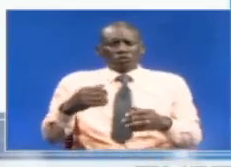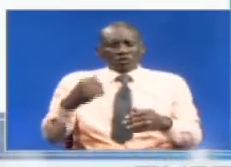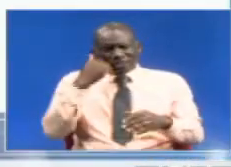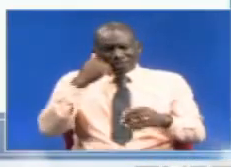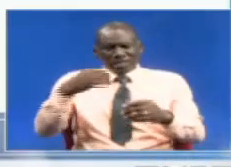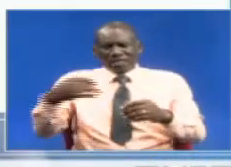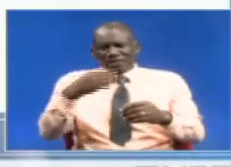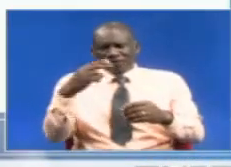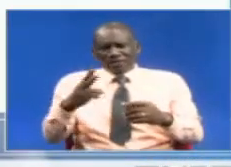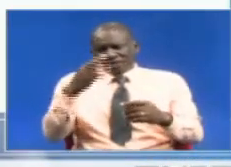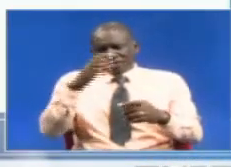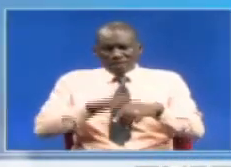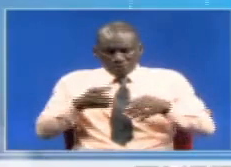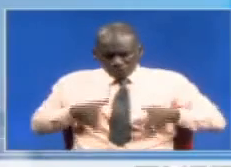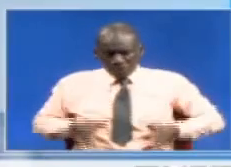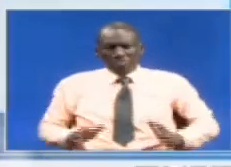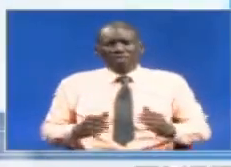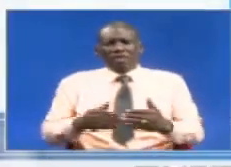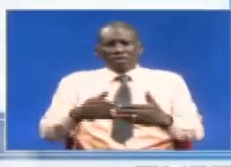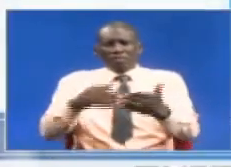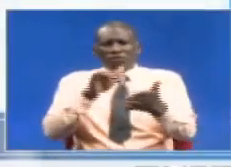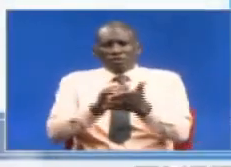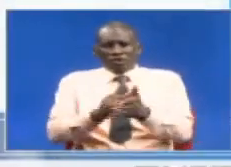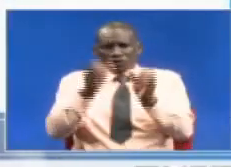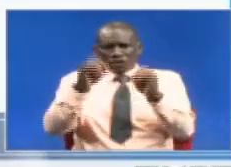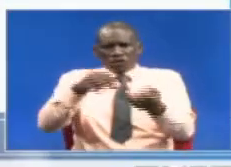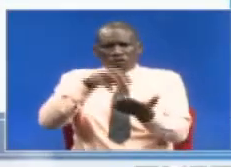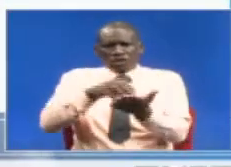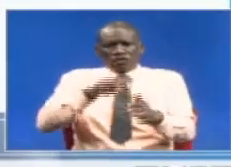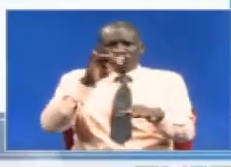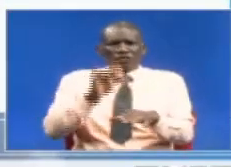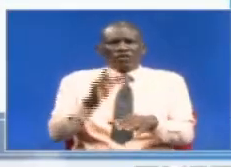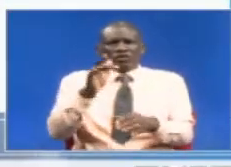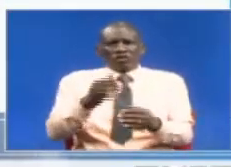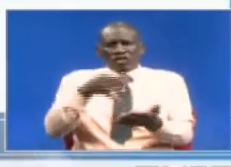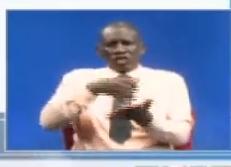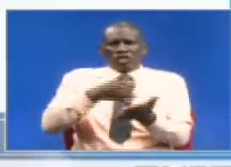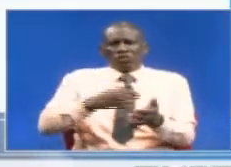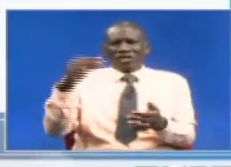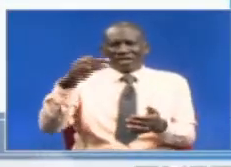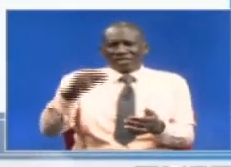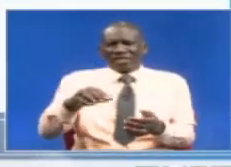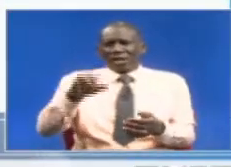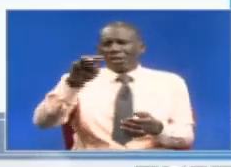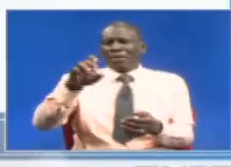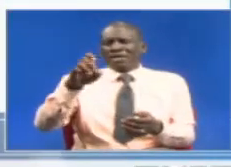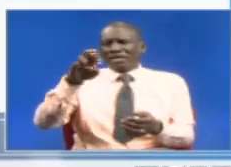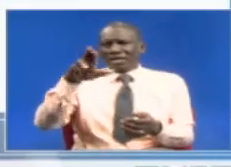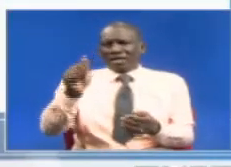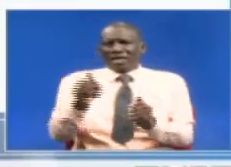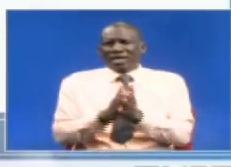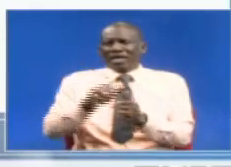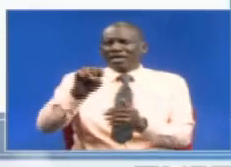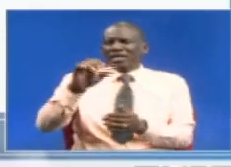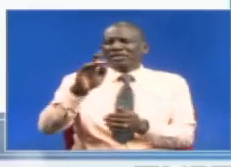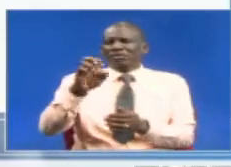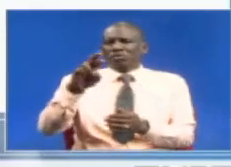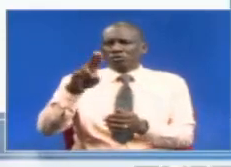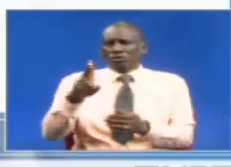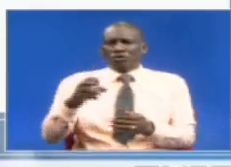mothers during birth. Areas with new cases of infections include Garissa, Mandera and Samburu, with fears